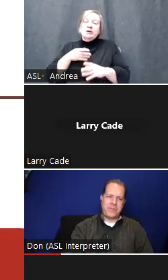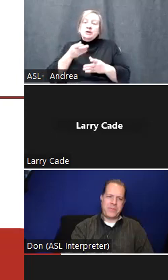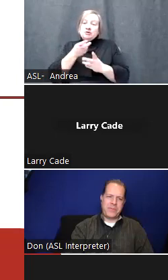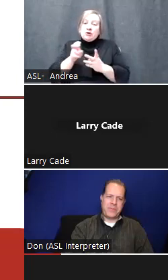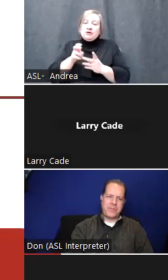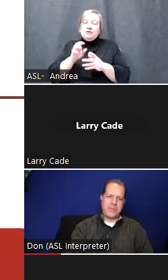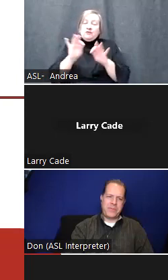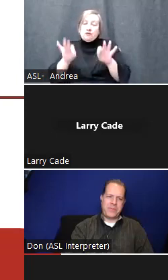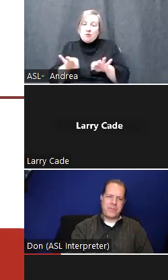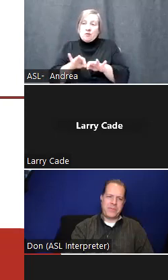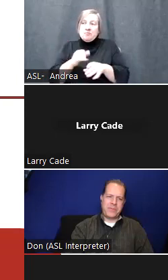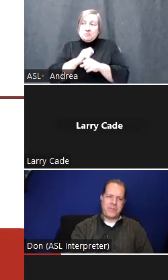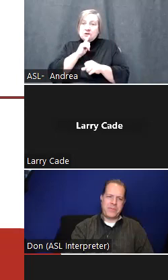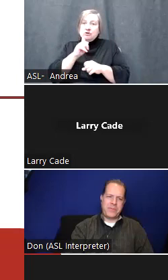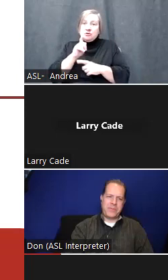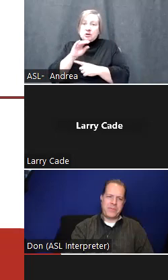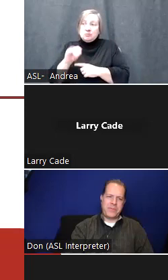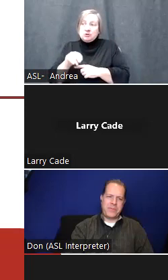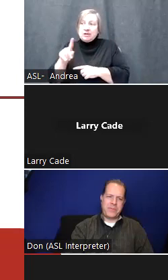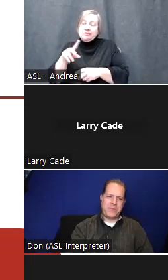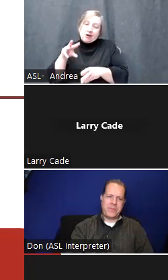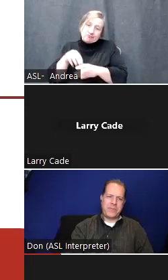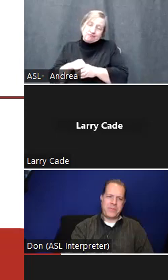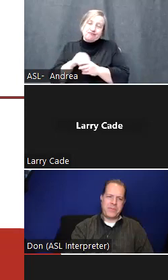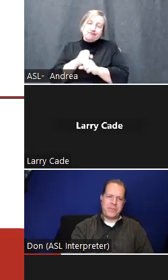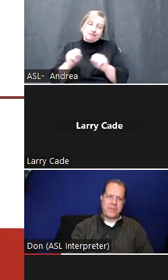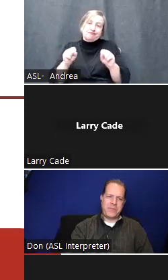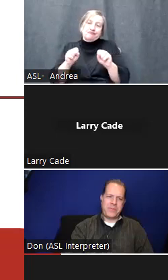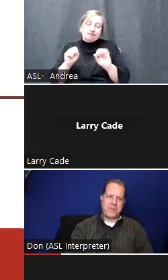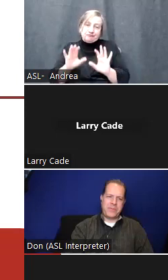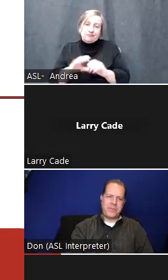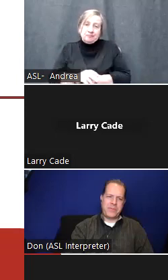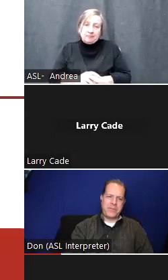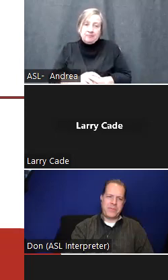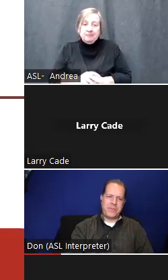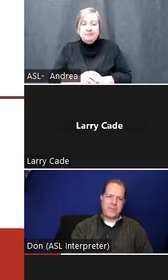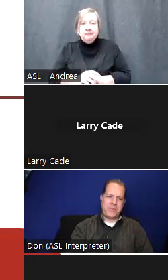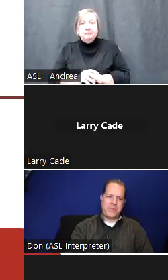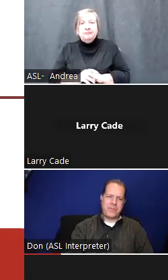make sure that they are set up and good to go and their benefit is active.